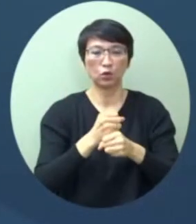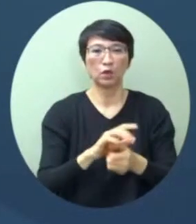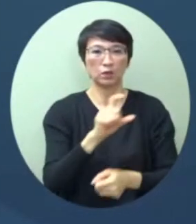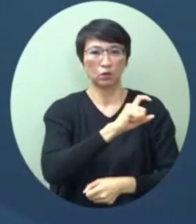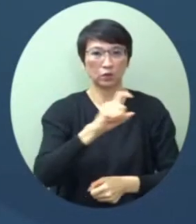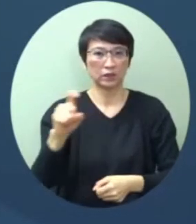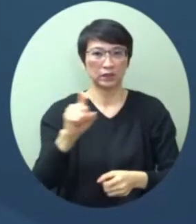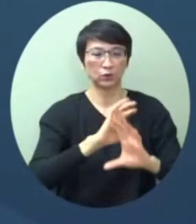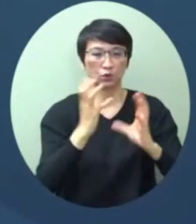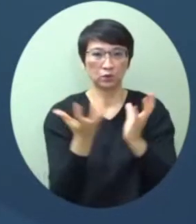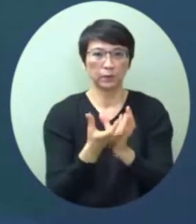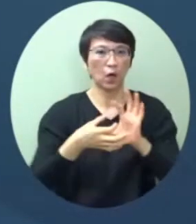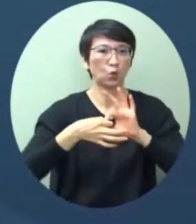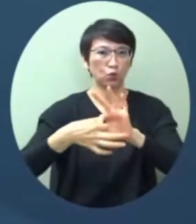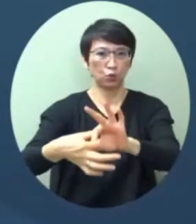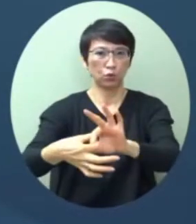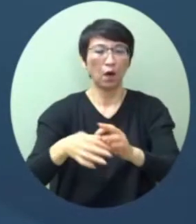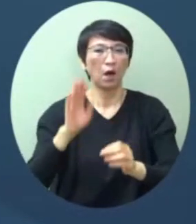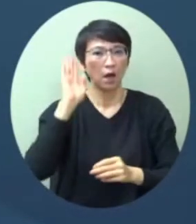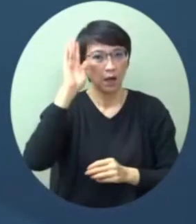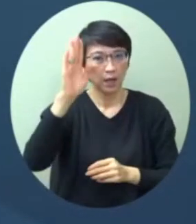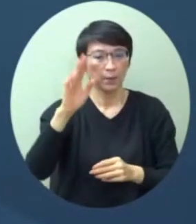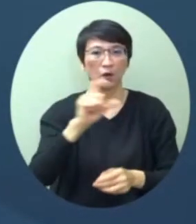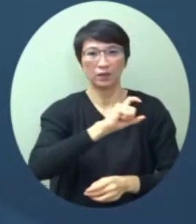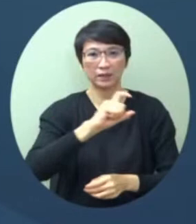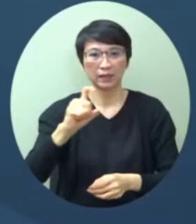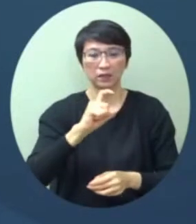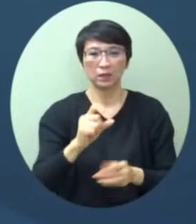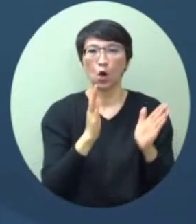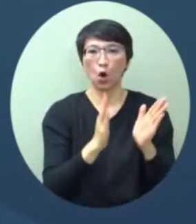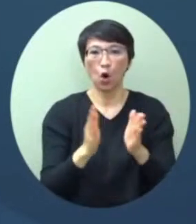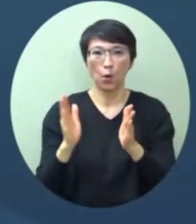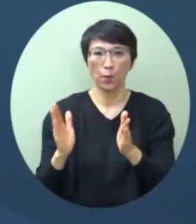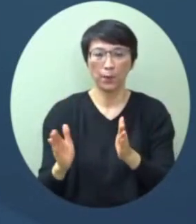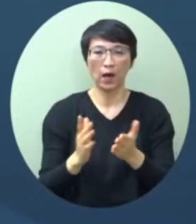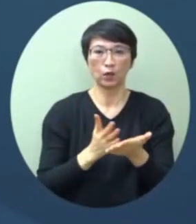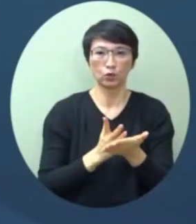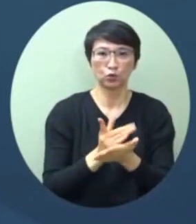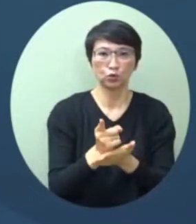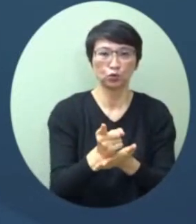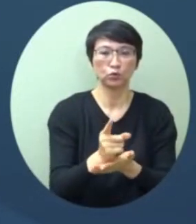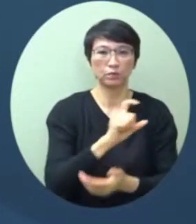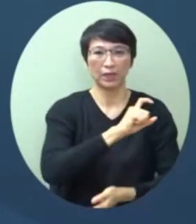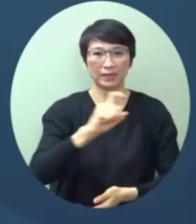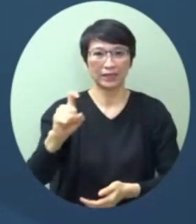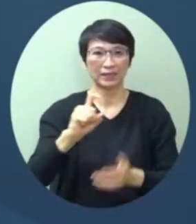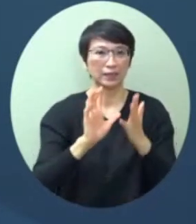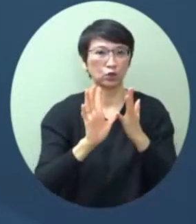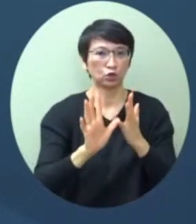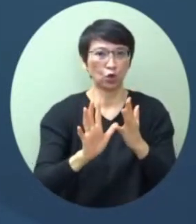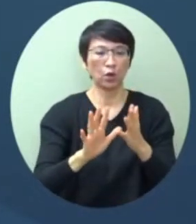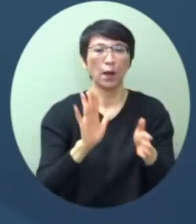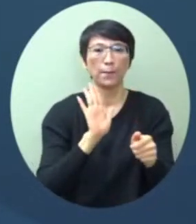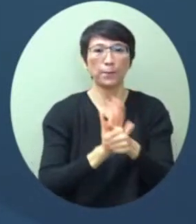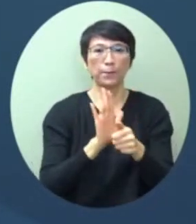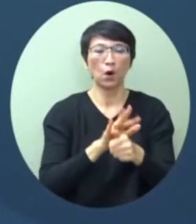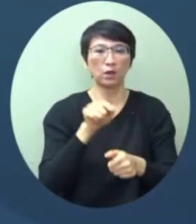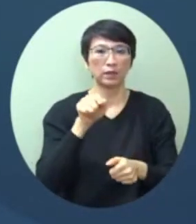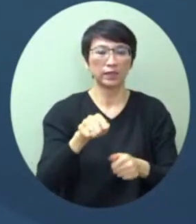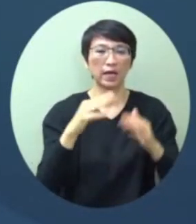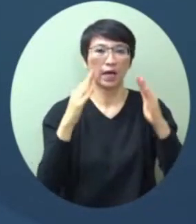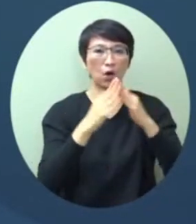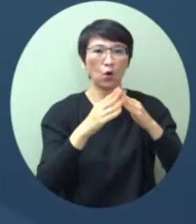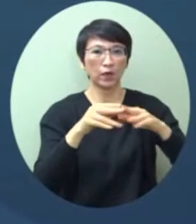Transport and Housing Bureau has liaised with the taxi industry, hoping that there can be a